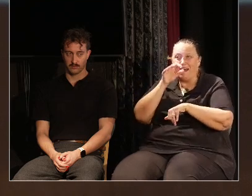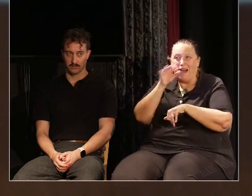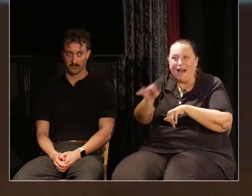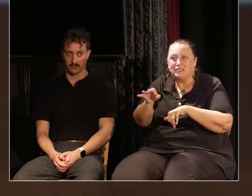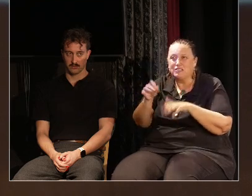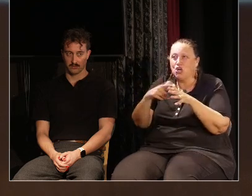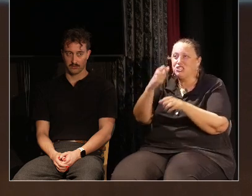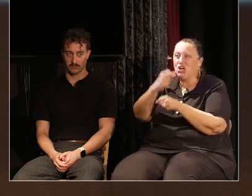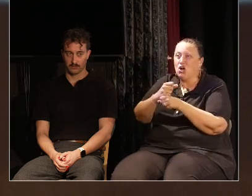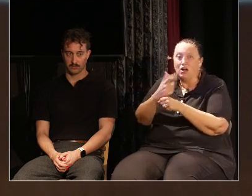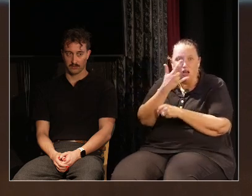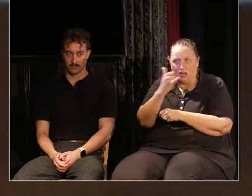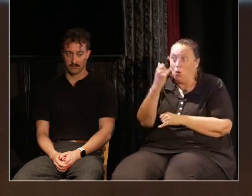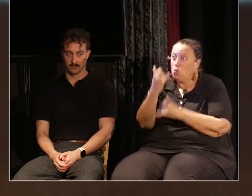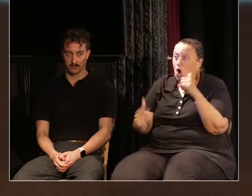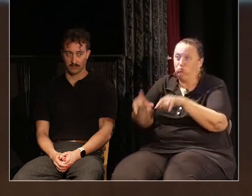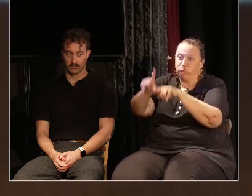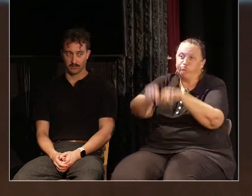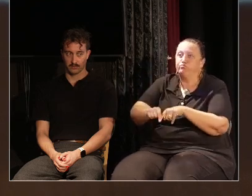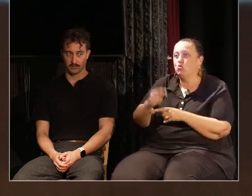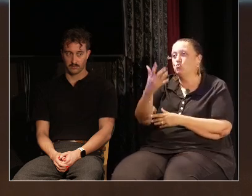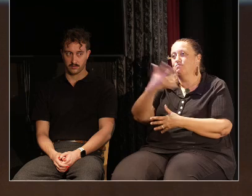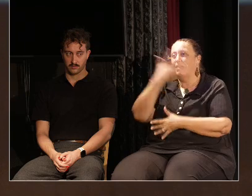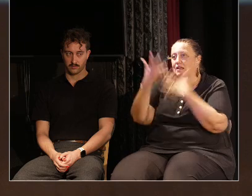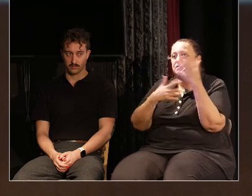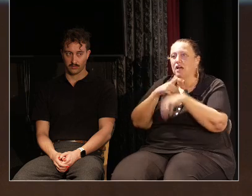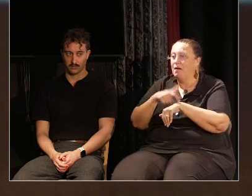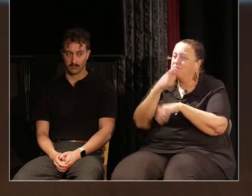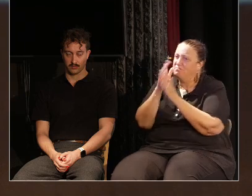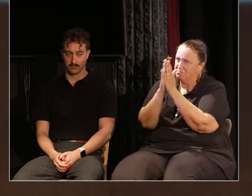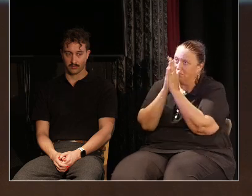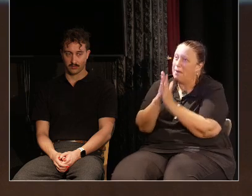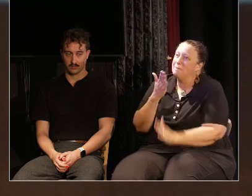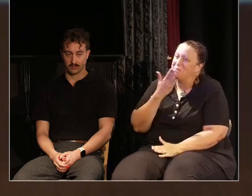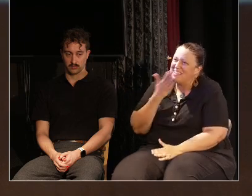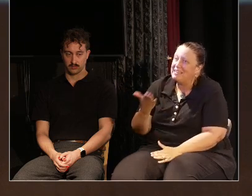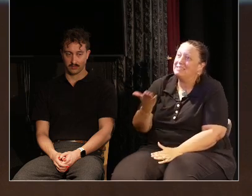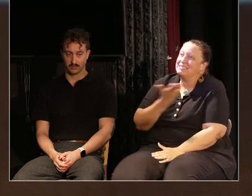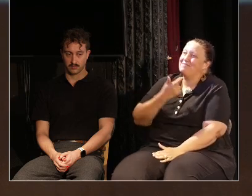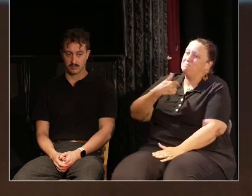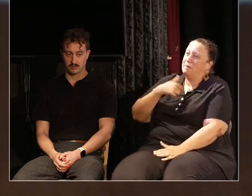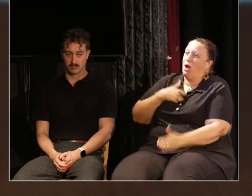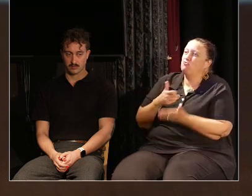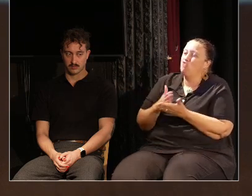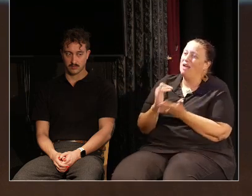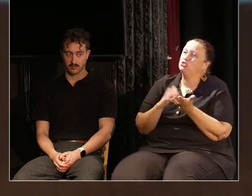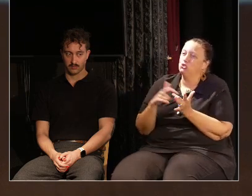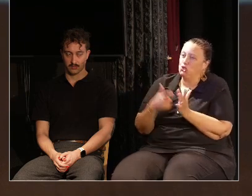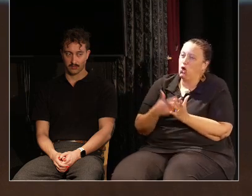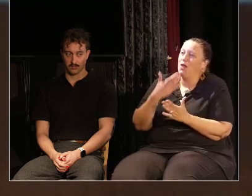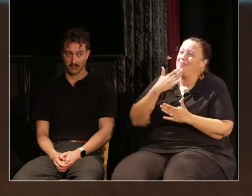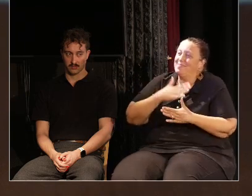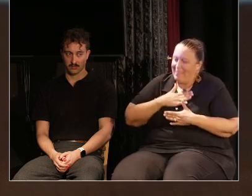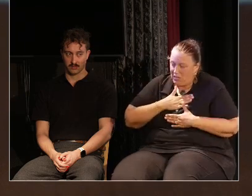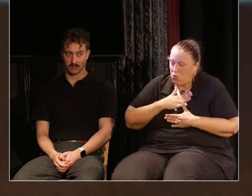most humiliating moments of my life, was standing up in Parliament and saying, "Will you please give me my rights, sir? Thank you very much." And I could barely